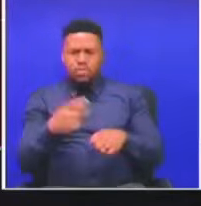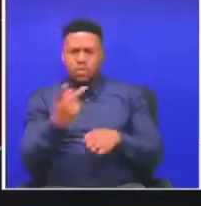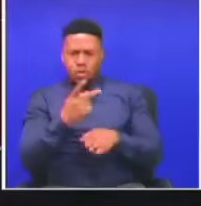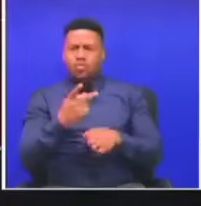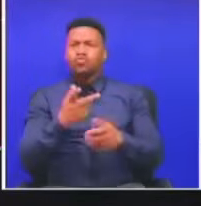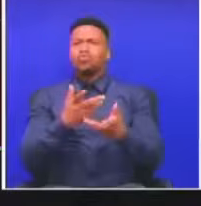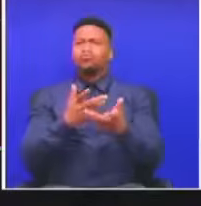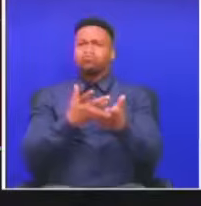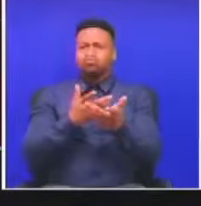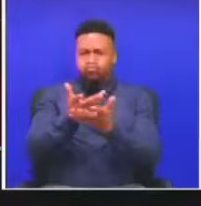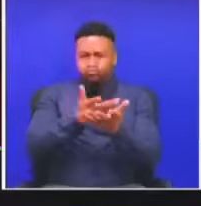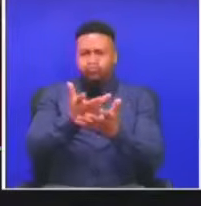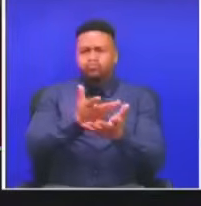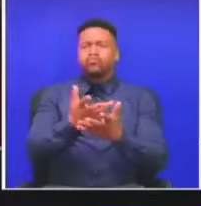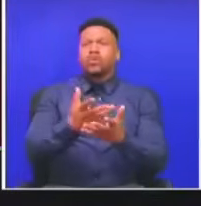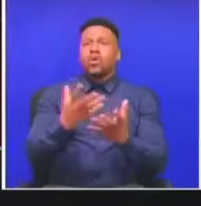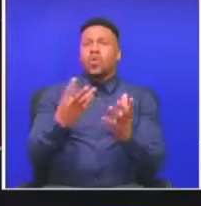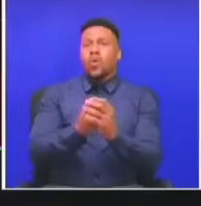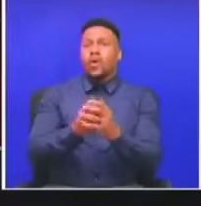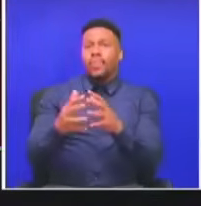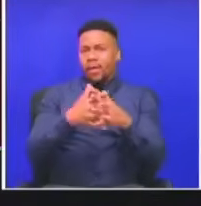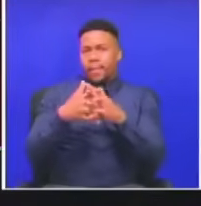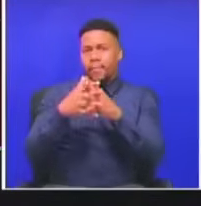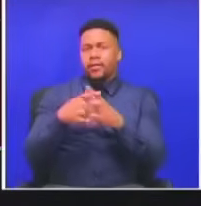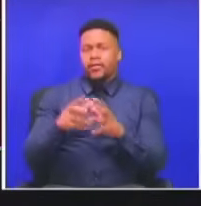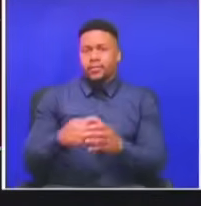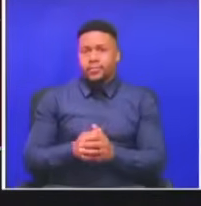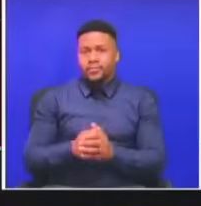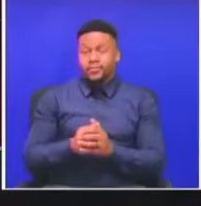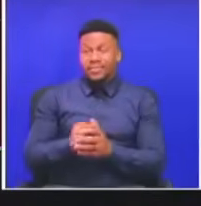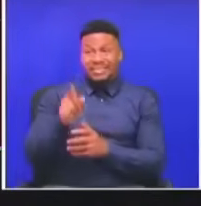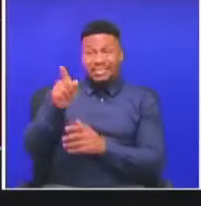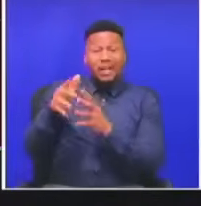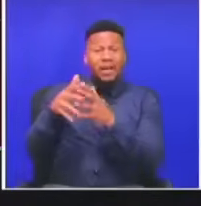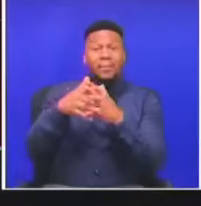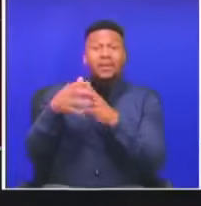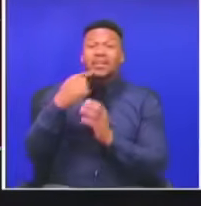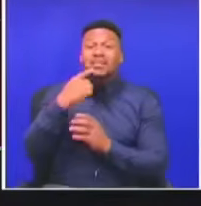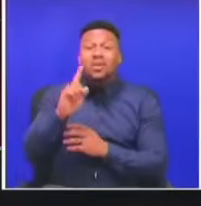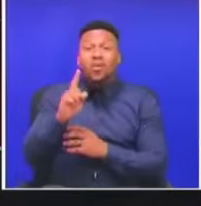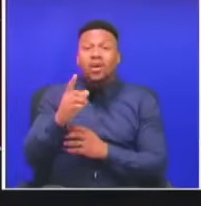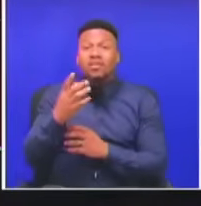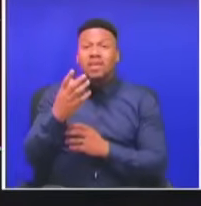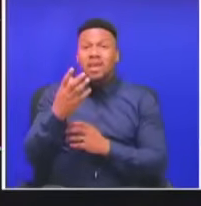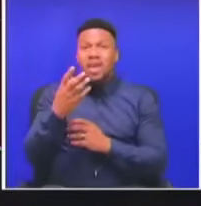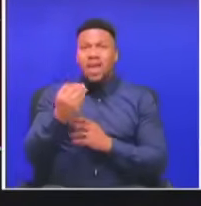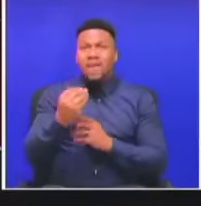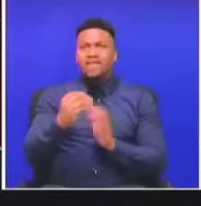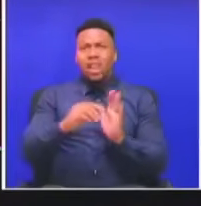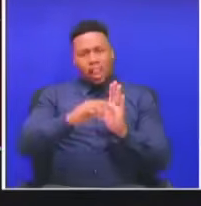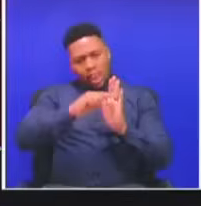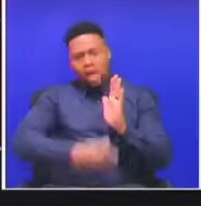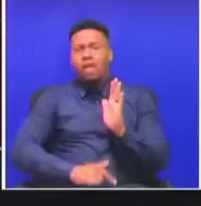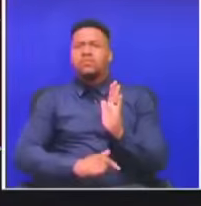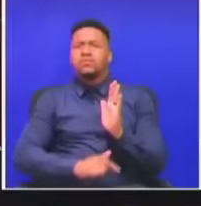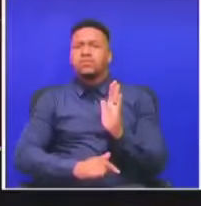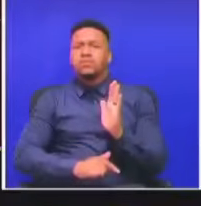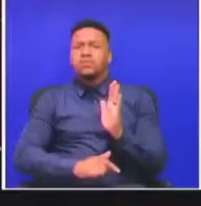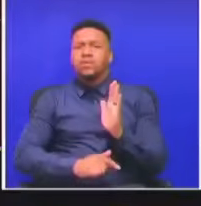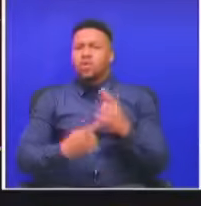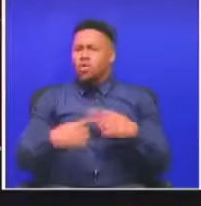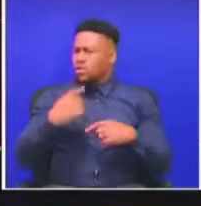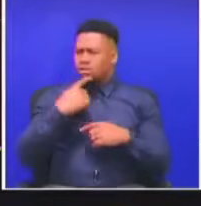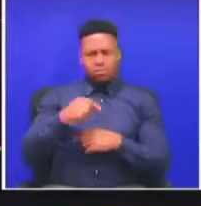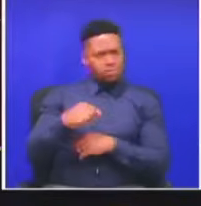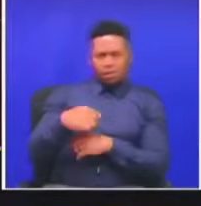They said that they have a deficit, but we argue that they don't have a deficit, and that